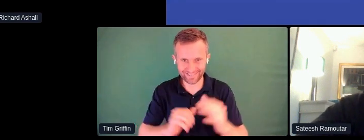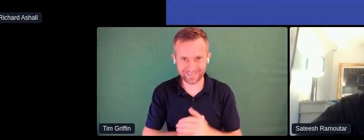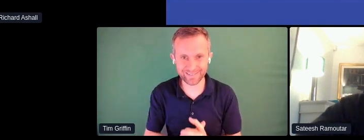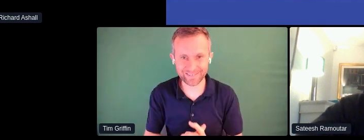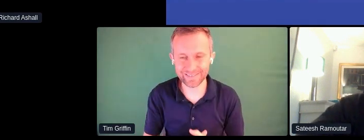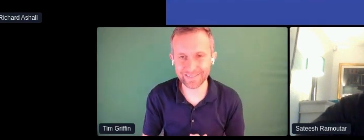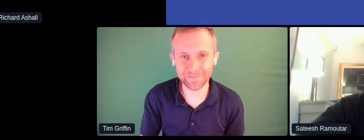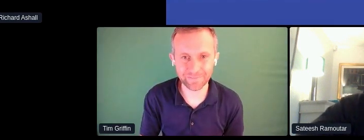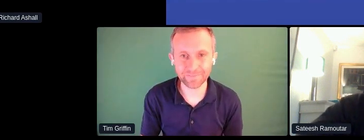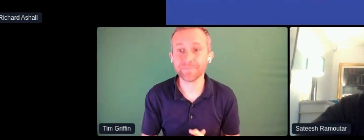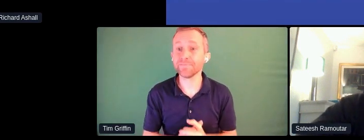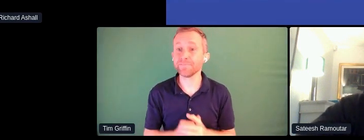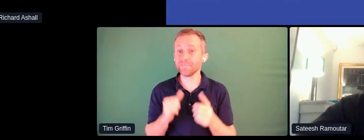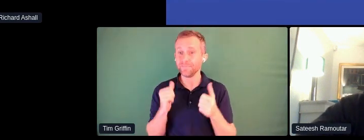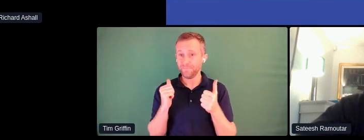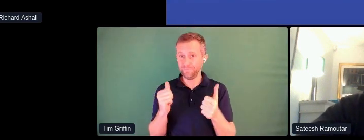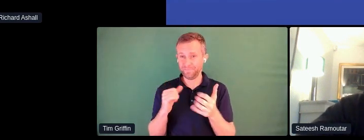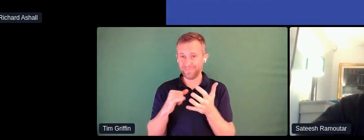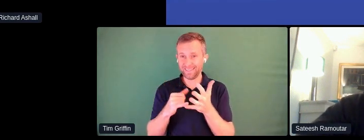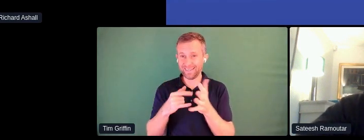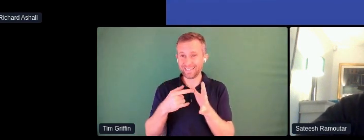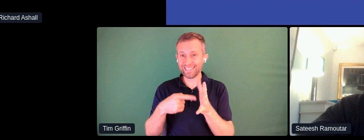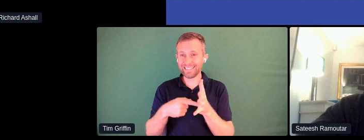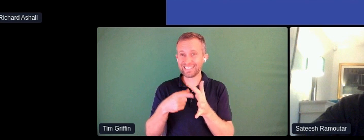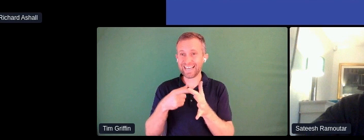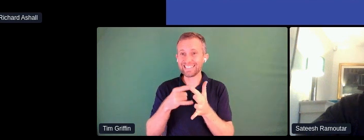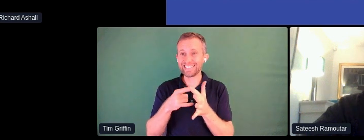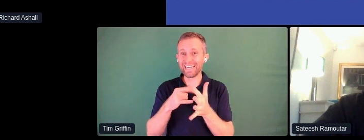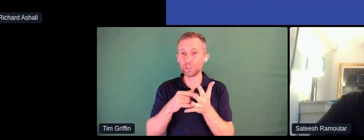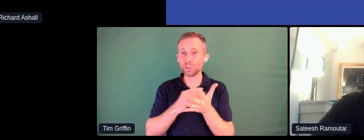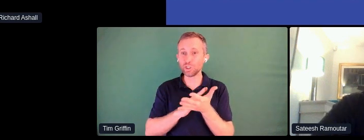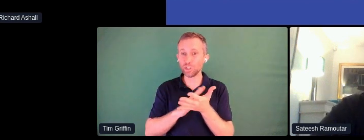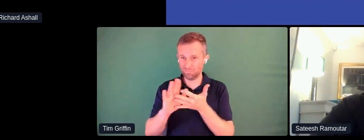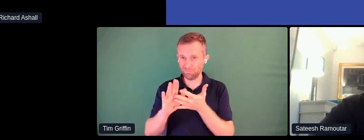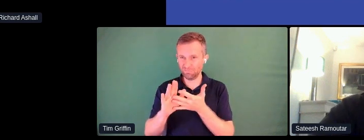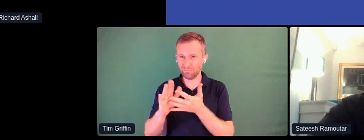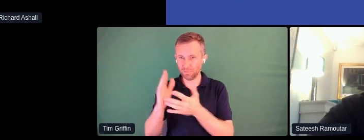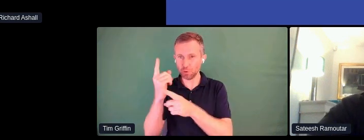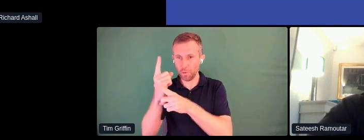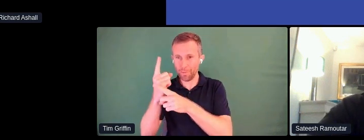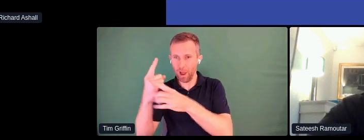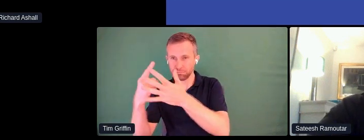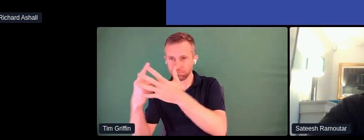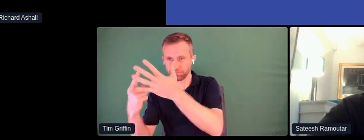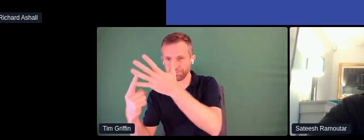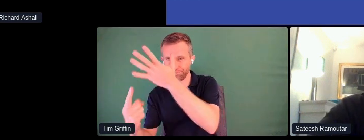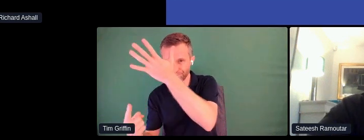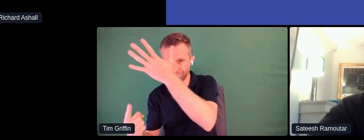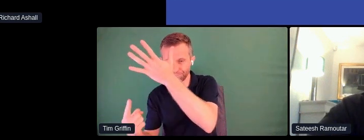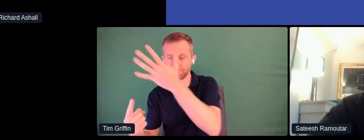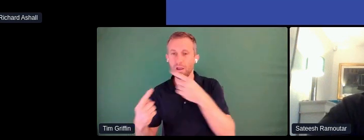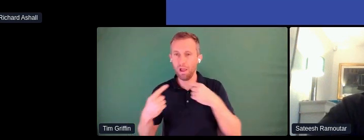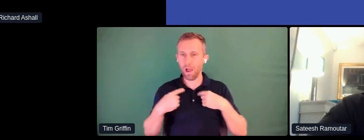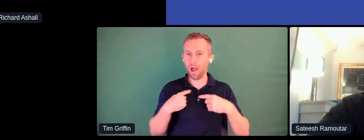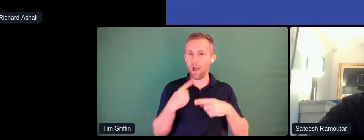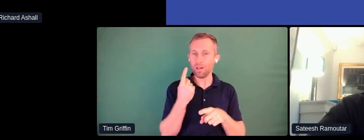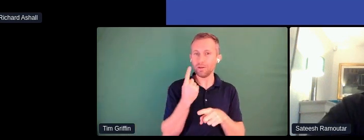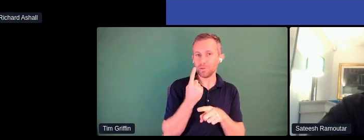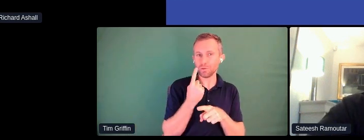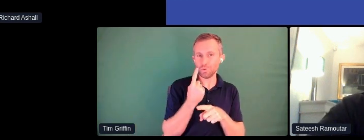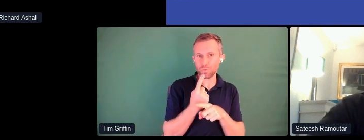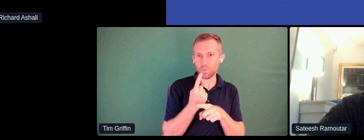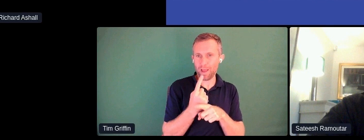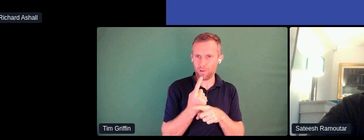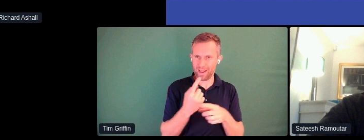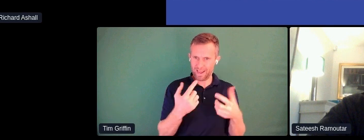the points that Sateesh mentioned and how we're addressing them with our interface. One of the first ones